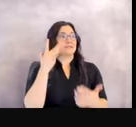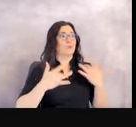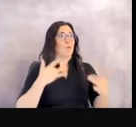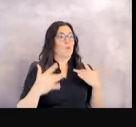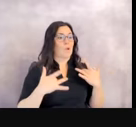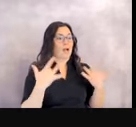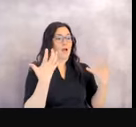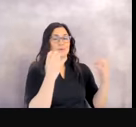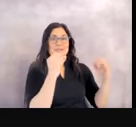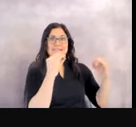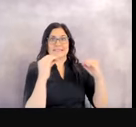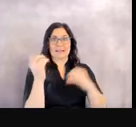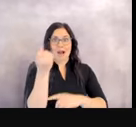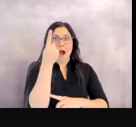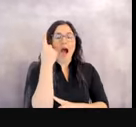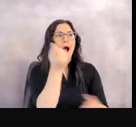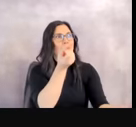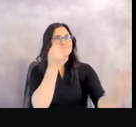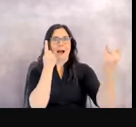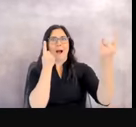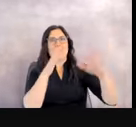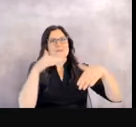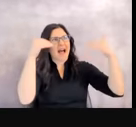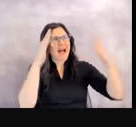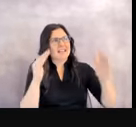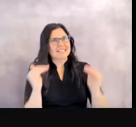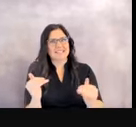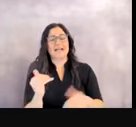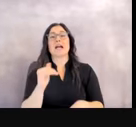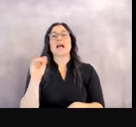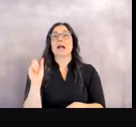the concept, and everybody smiles, and we move on to the next question. And